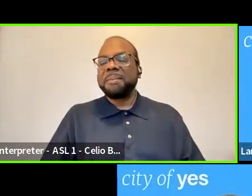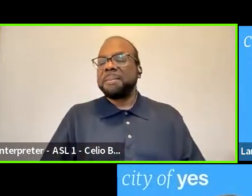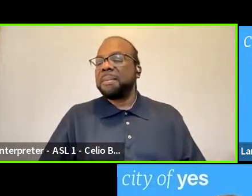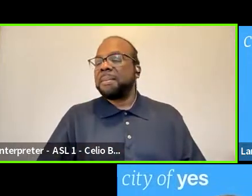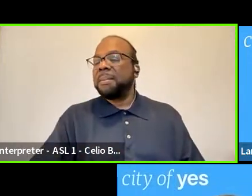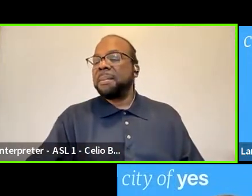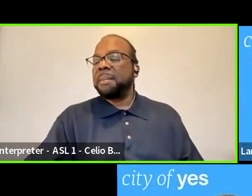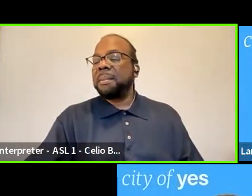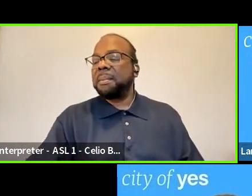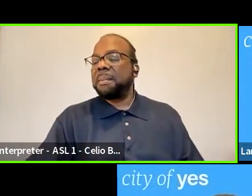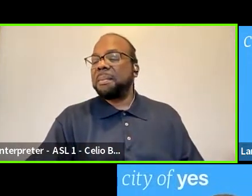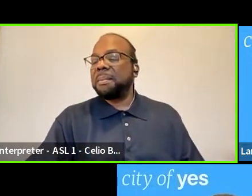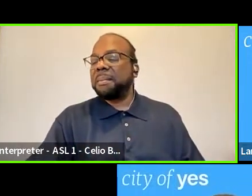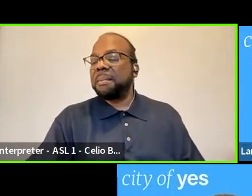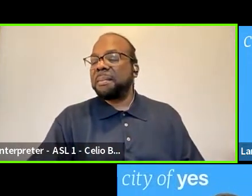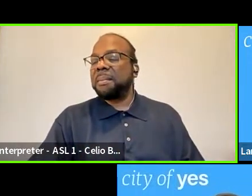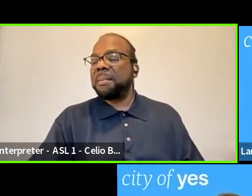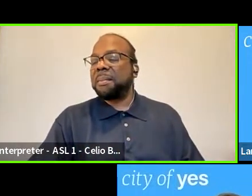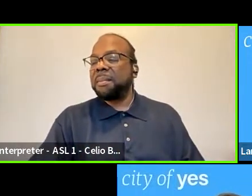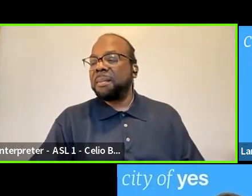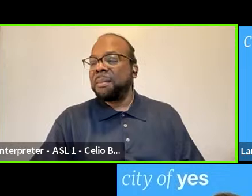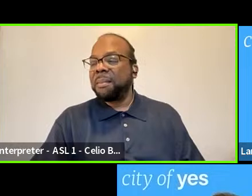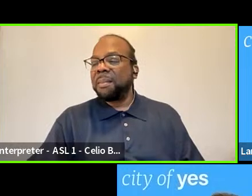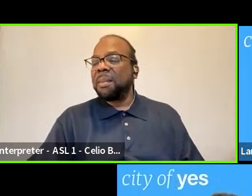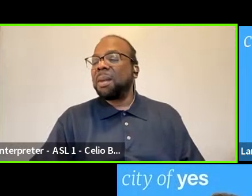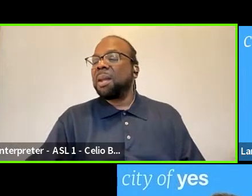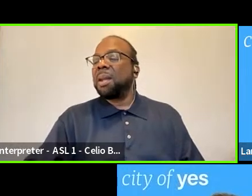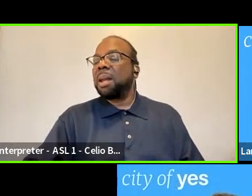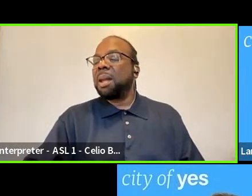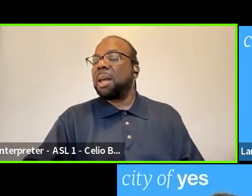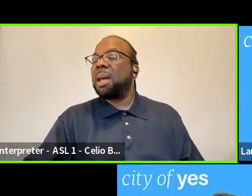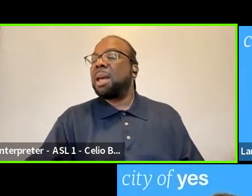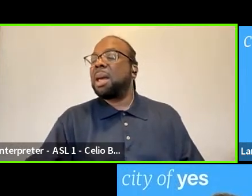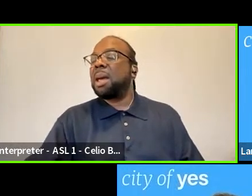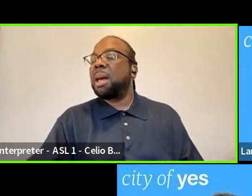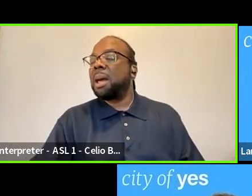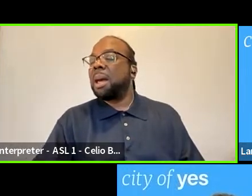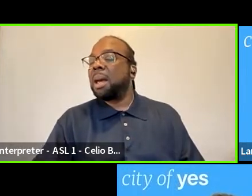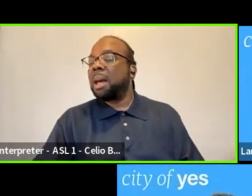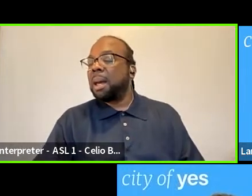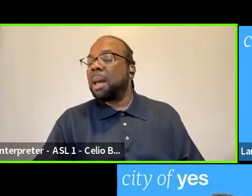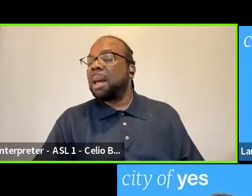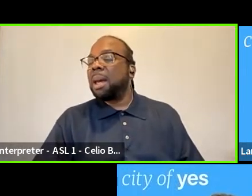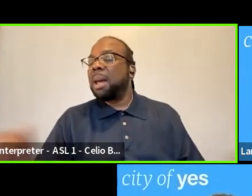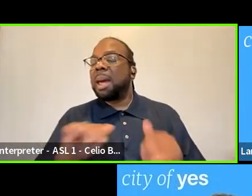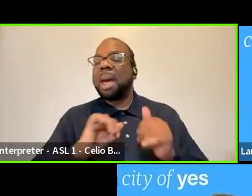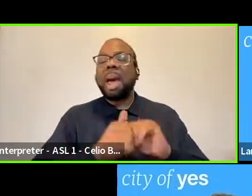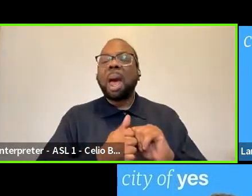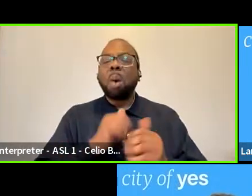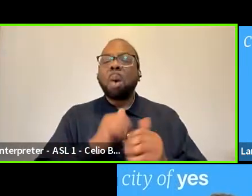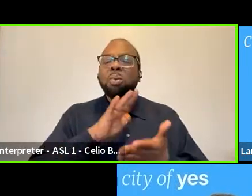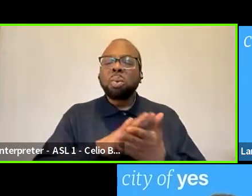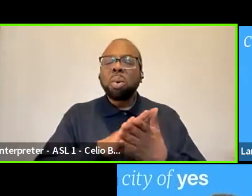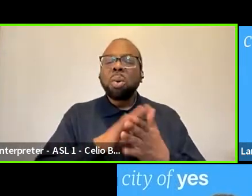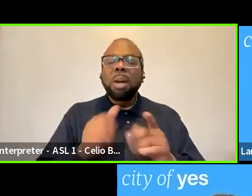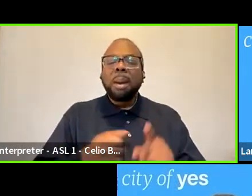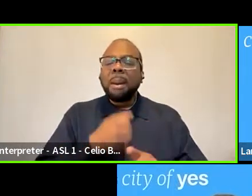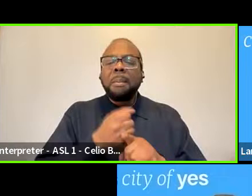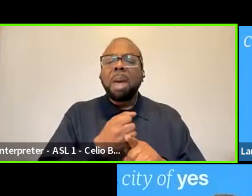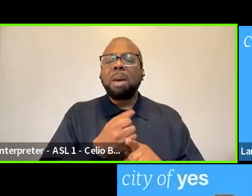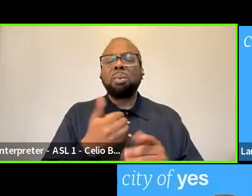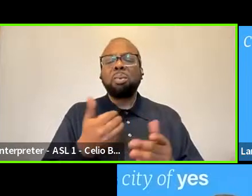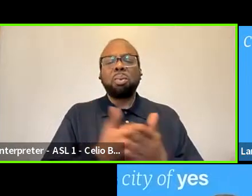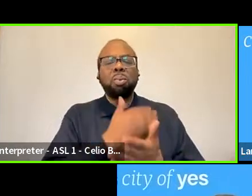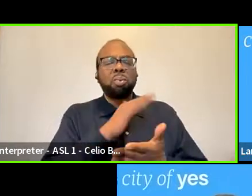And just to follow up to that, there's another question just about like how and how are schools going to be impacted? Are there new schools going to be built?